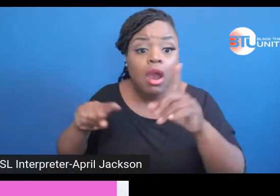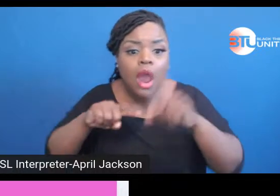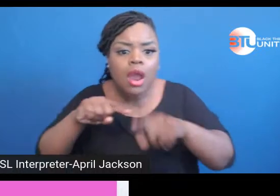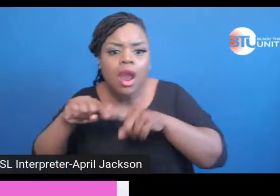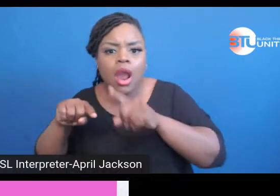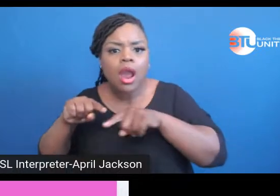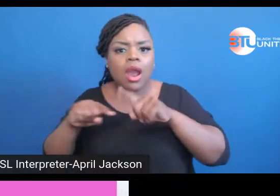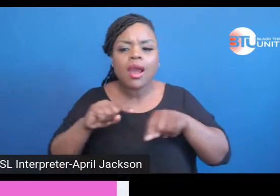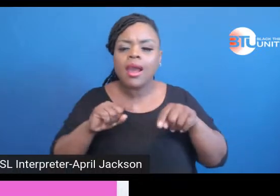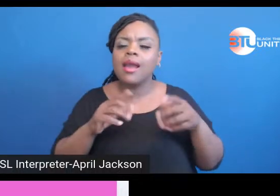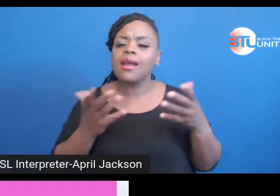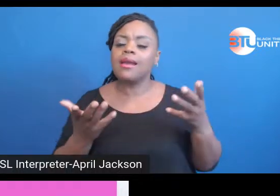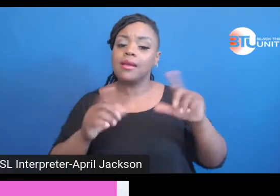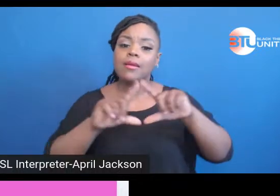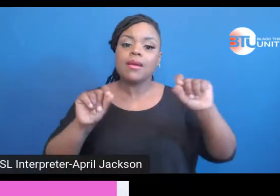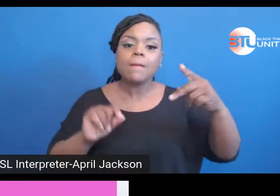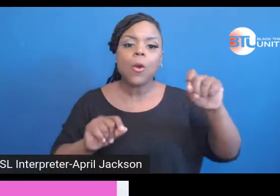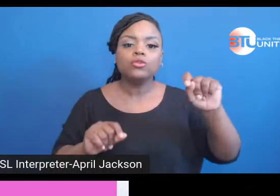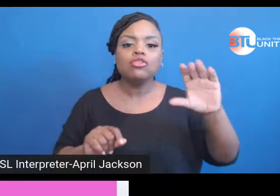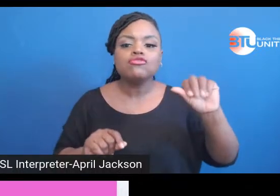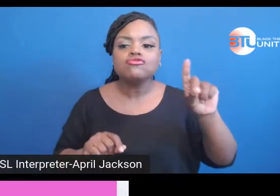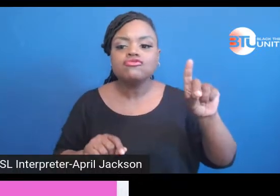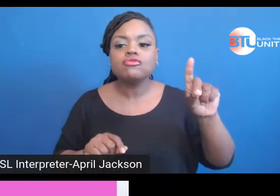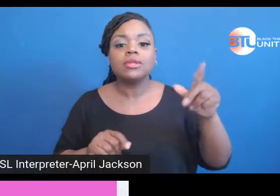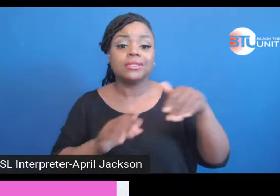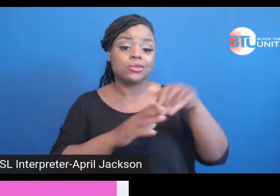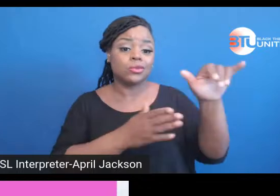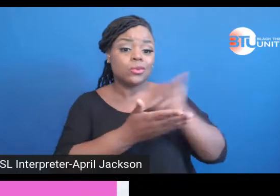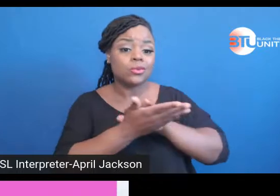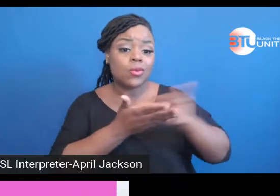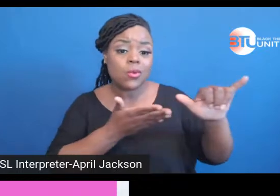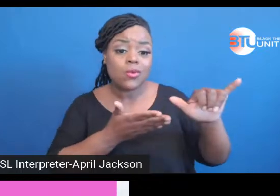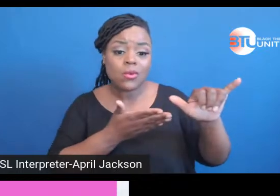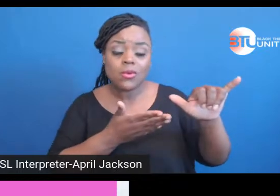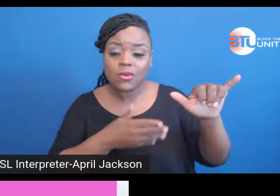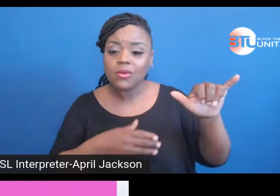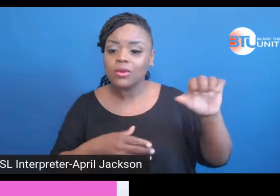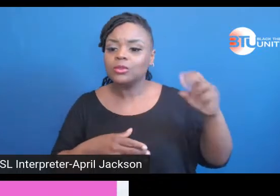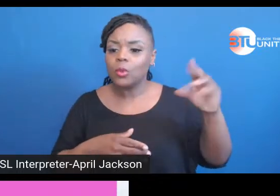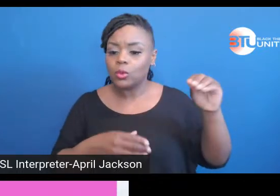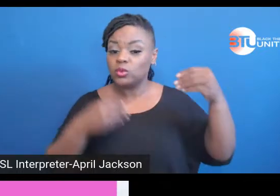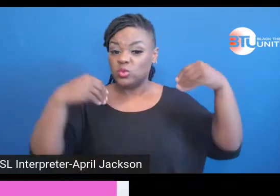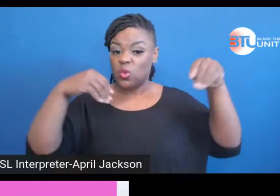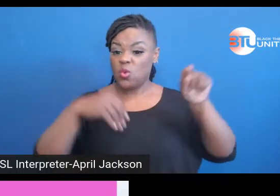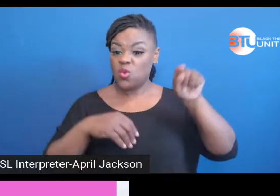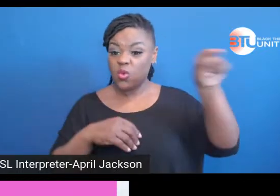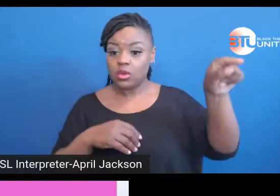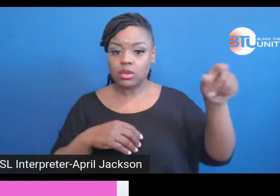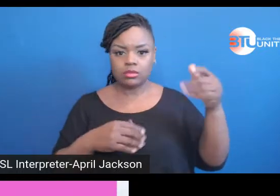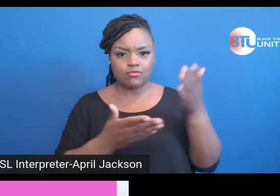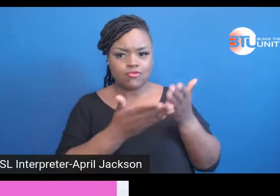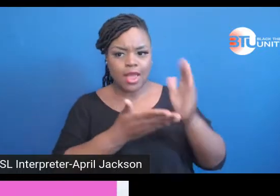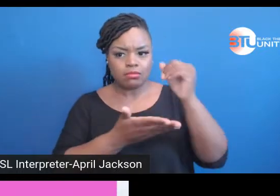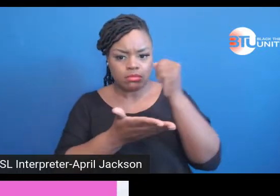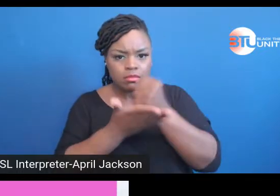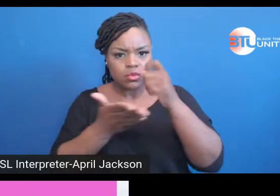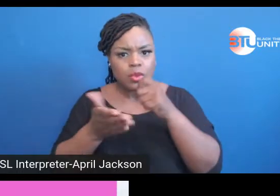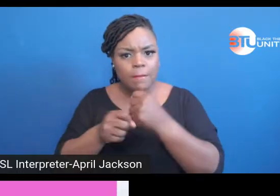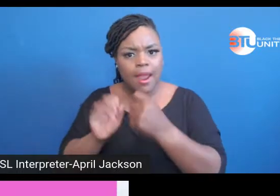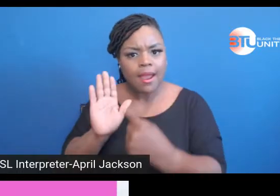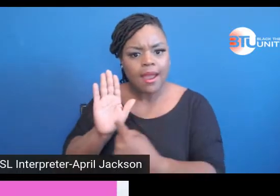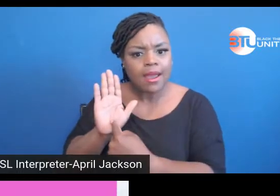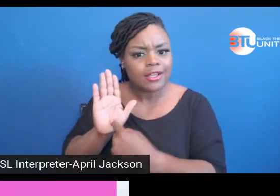Soho in New York. Those rights all remain with the creator of that work because of the copyright